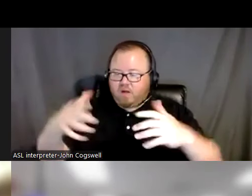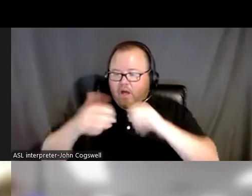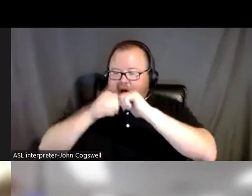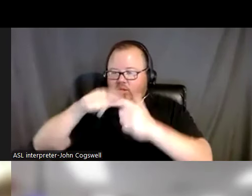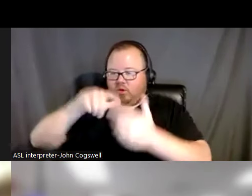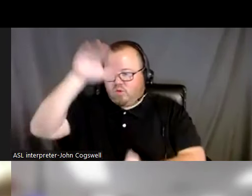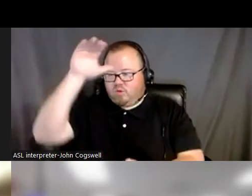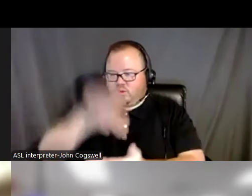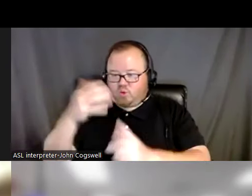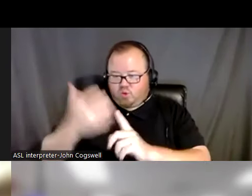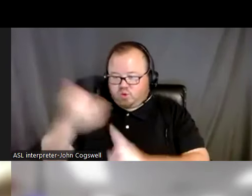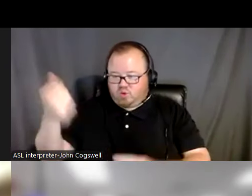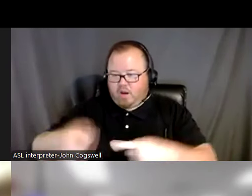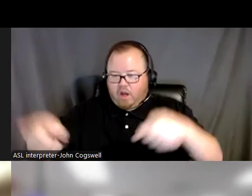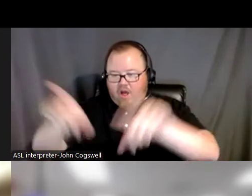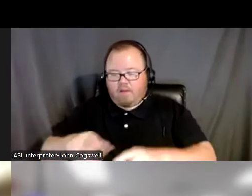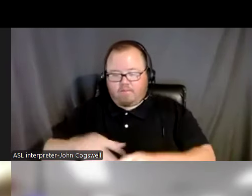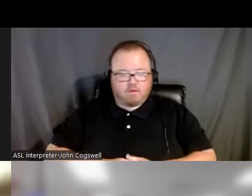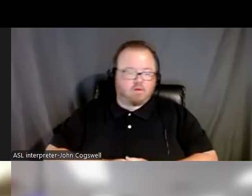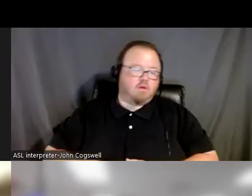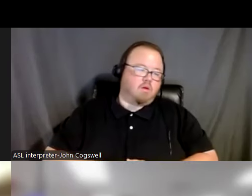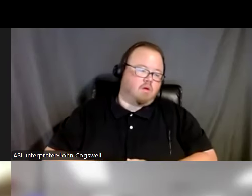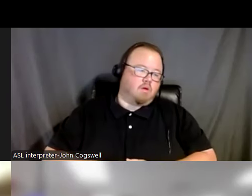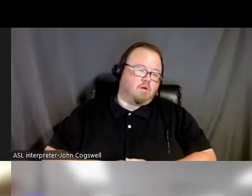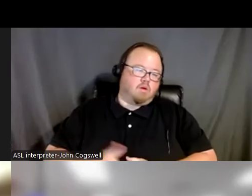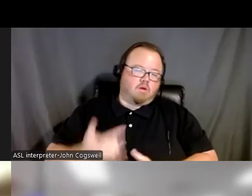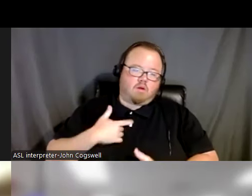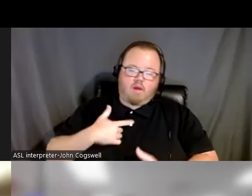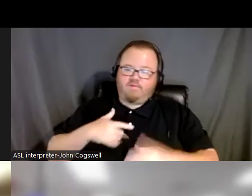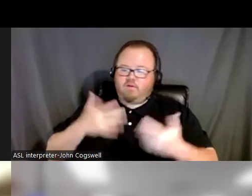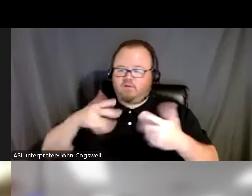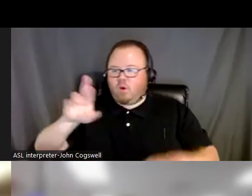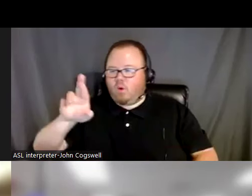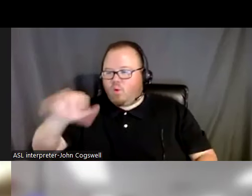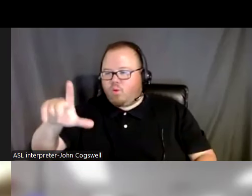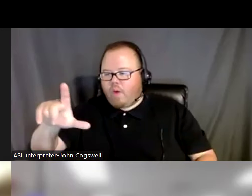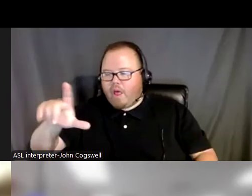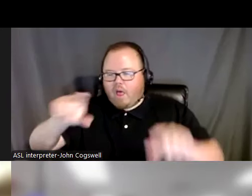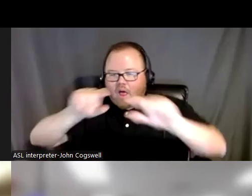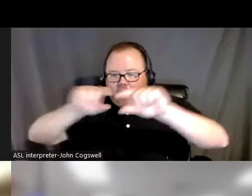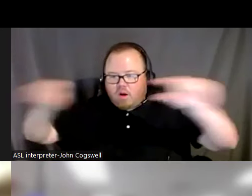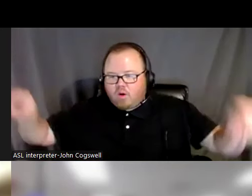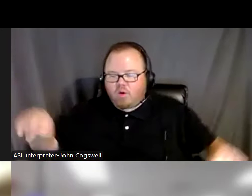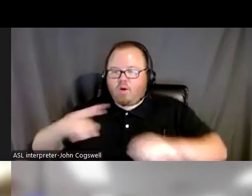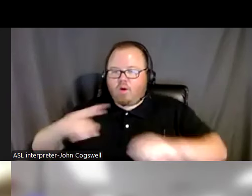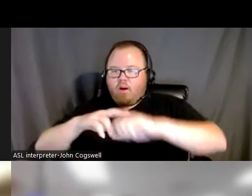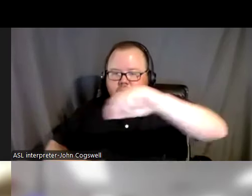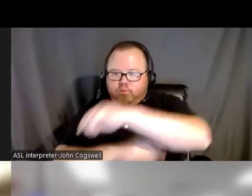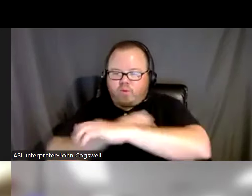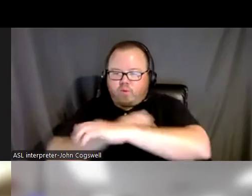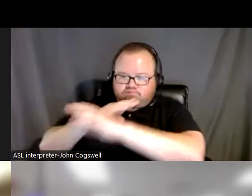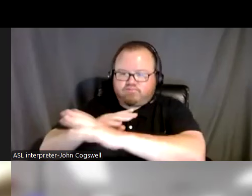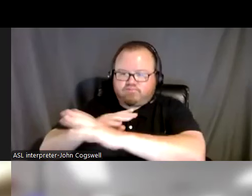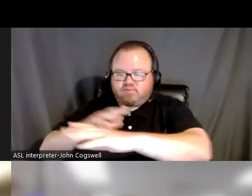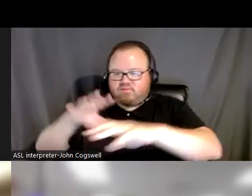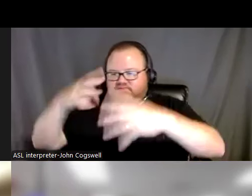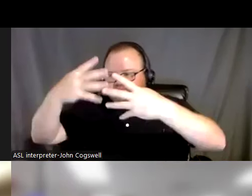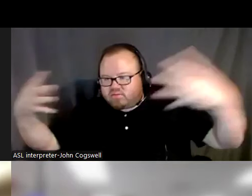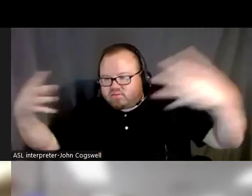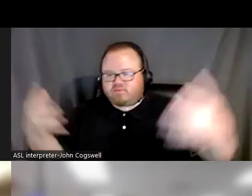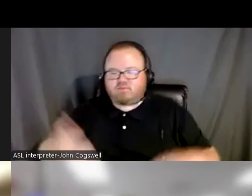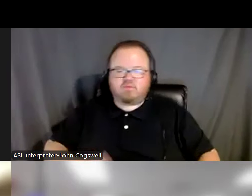reduce suicide. There's railway efforts, there's bridge efforts, which has gotten more media attention over the years. So as we kind